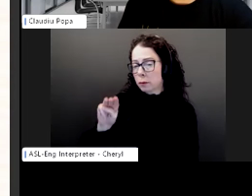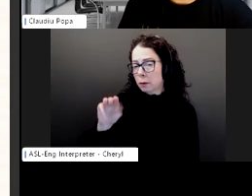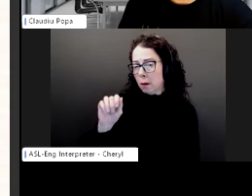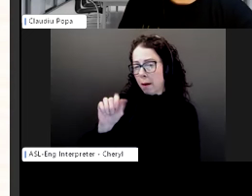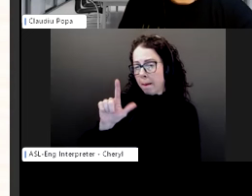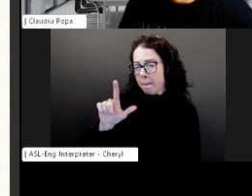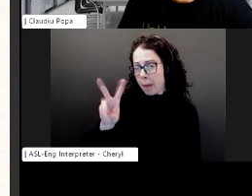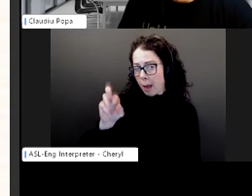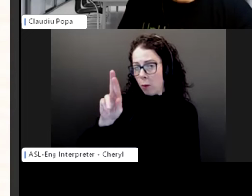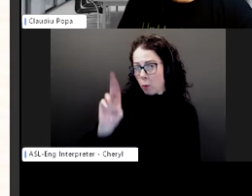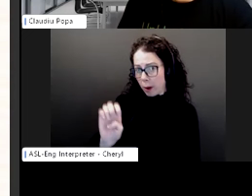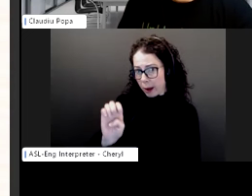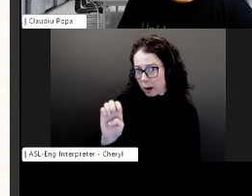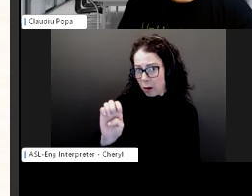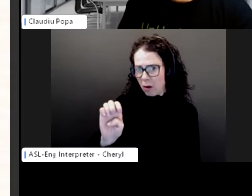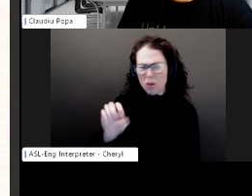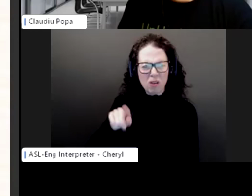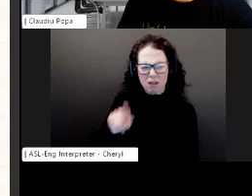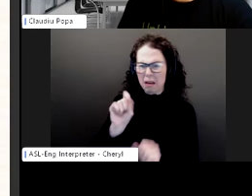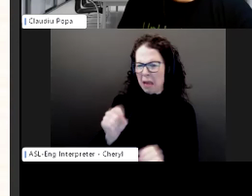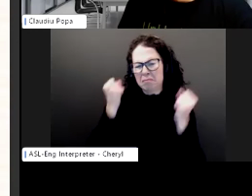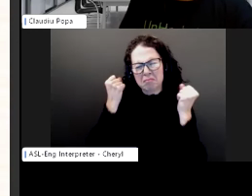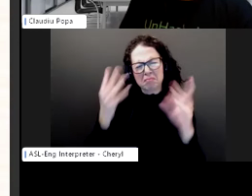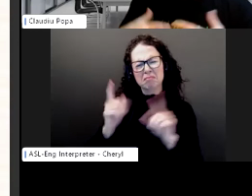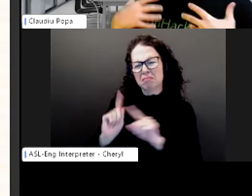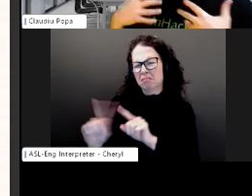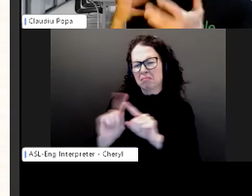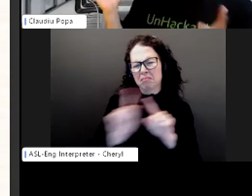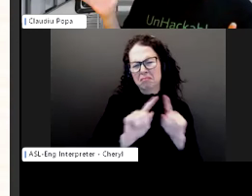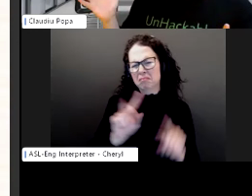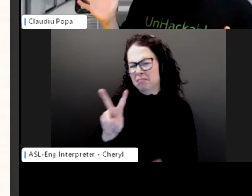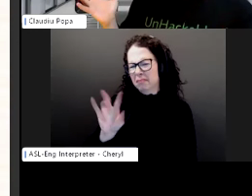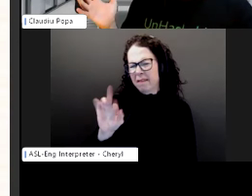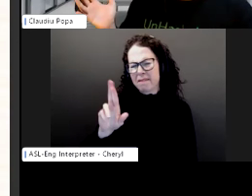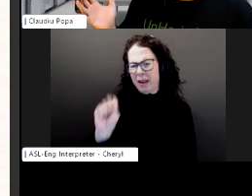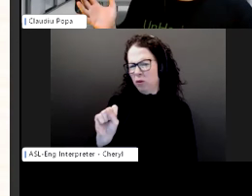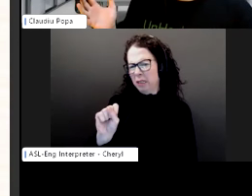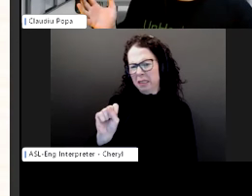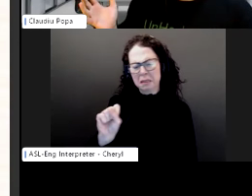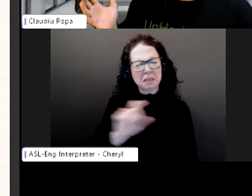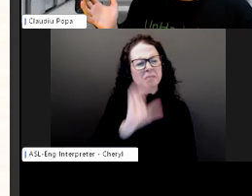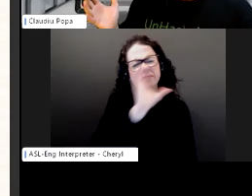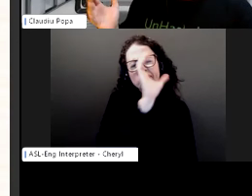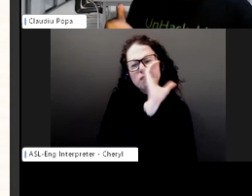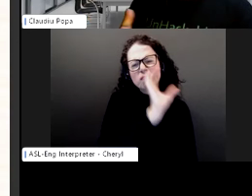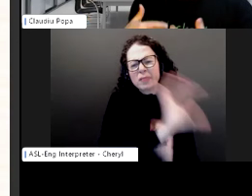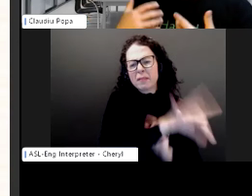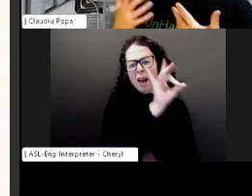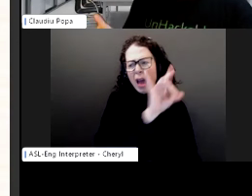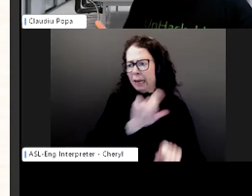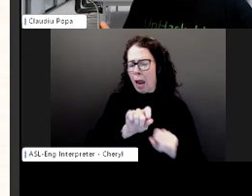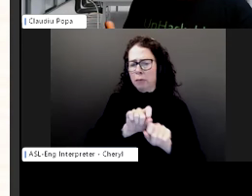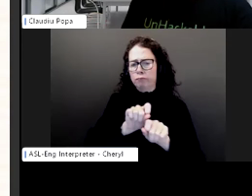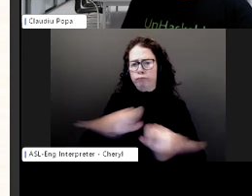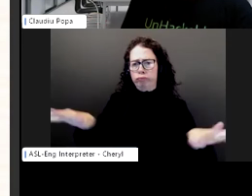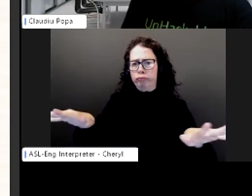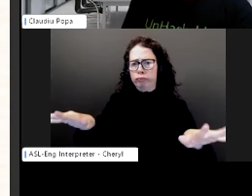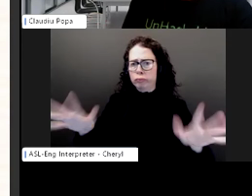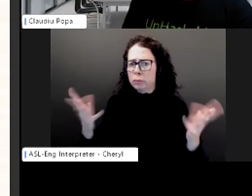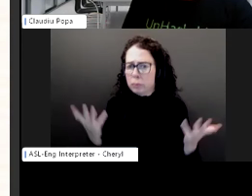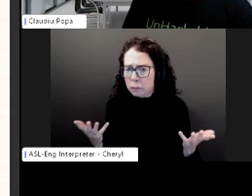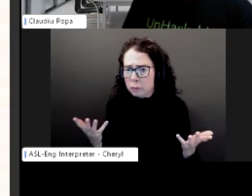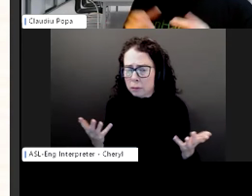can be used, which you can grab online and send them out to the entire spam list. You can use